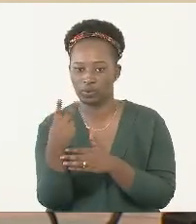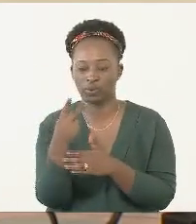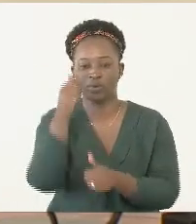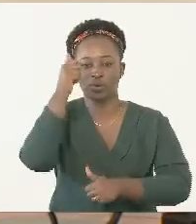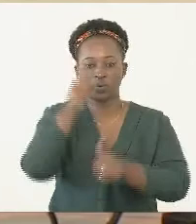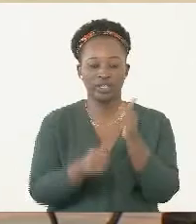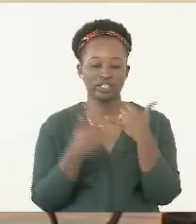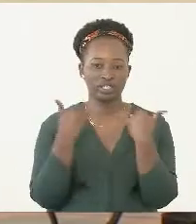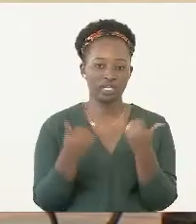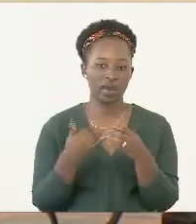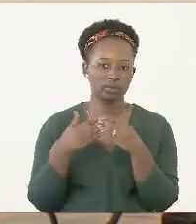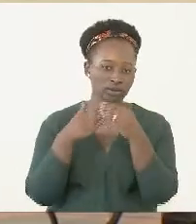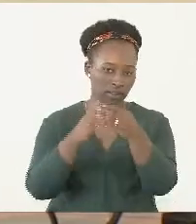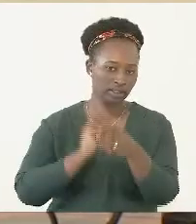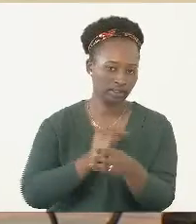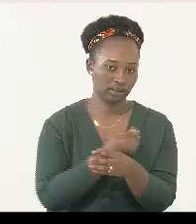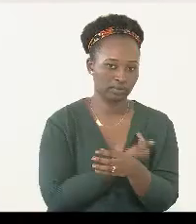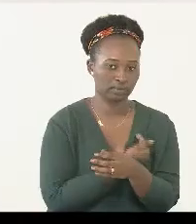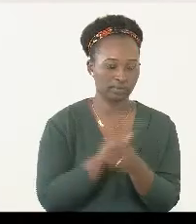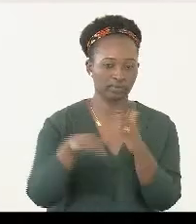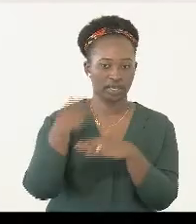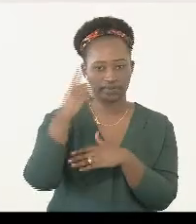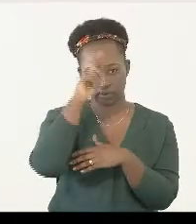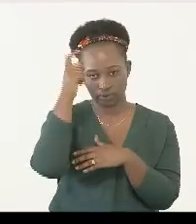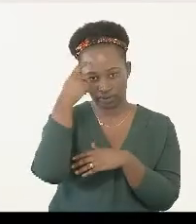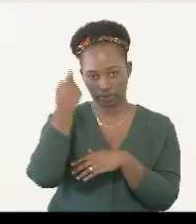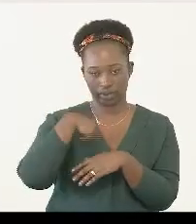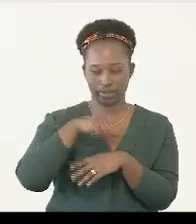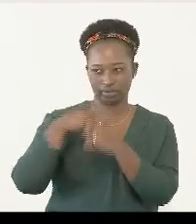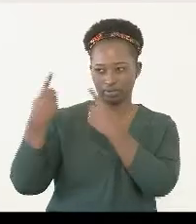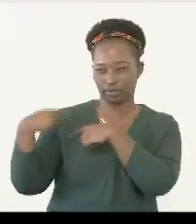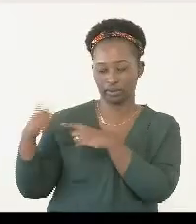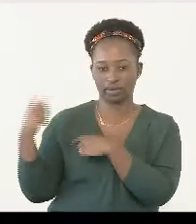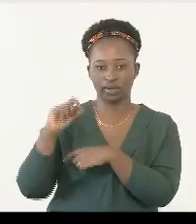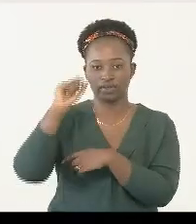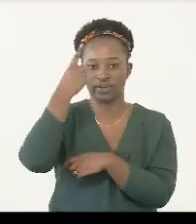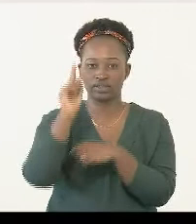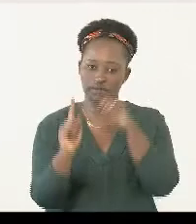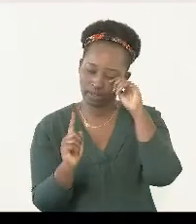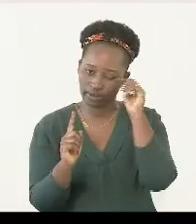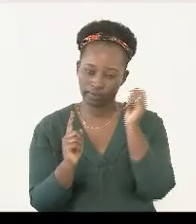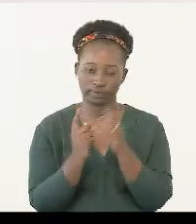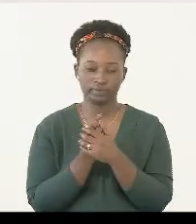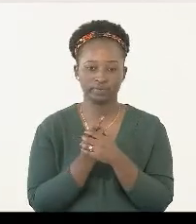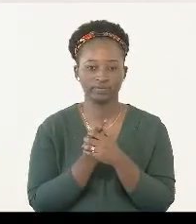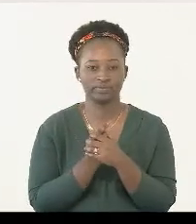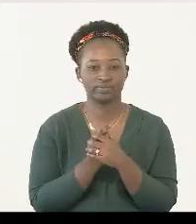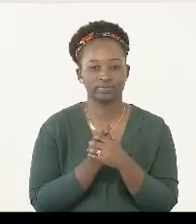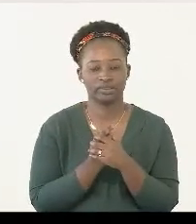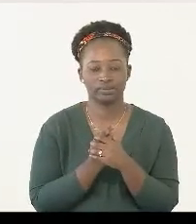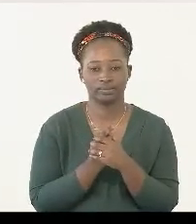Which now takes us to, after the reasoning, we get back to the first one.